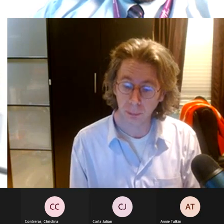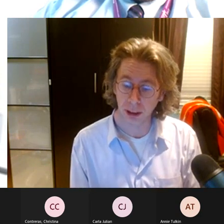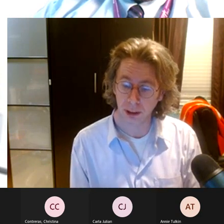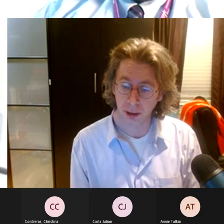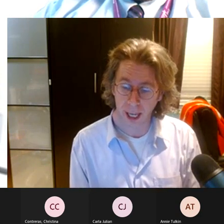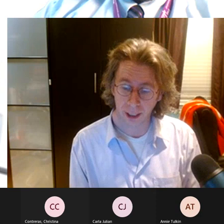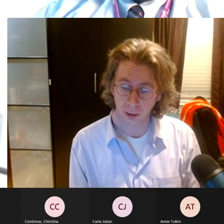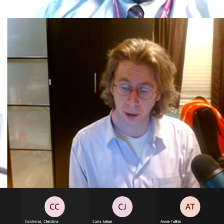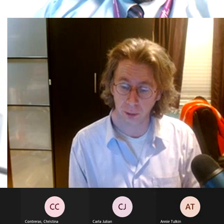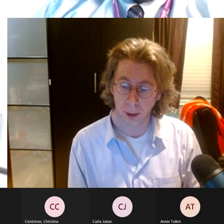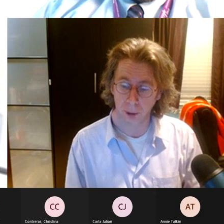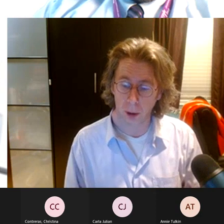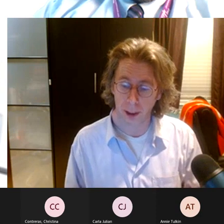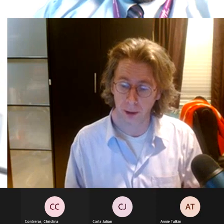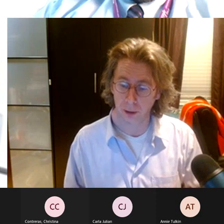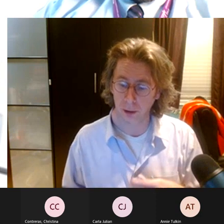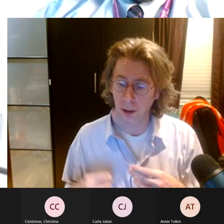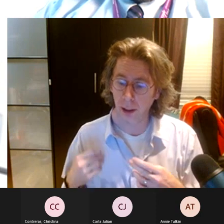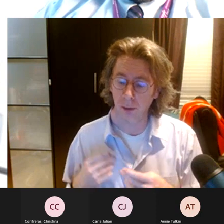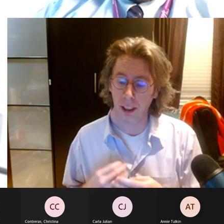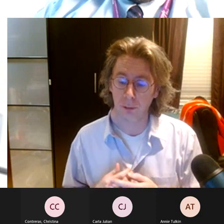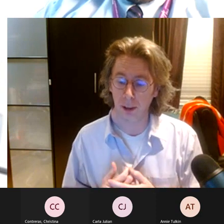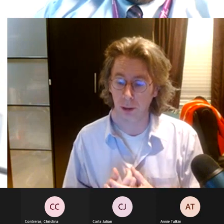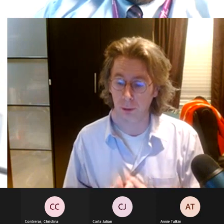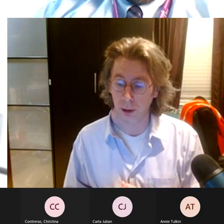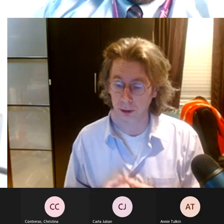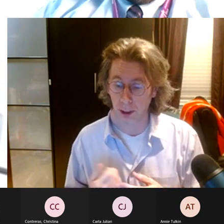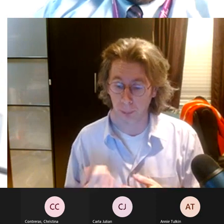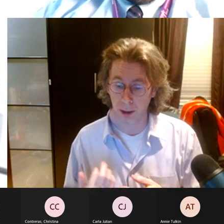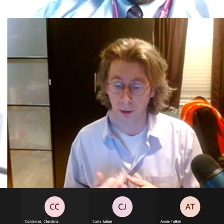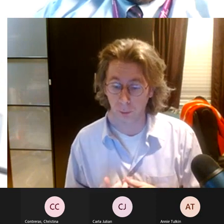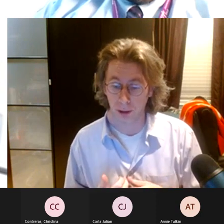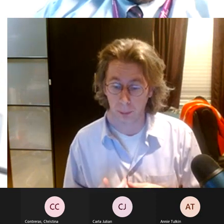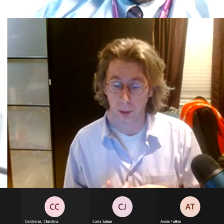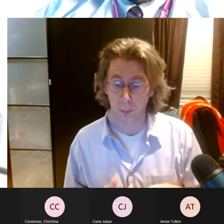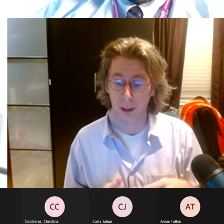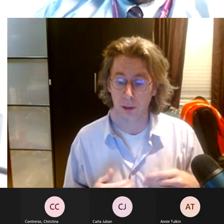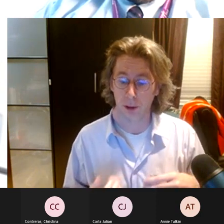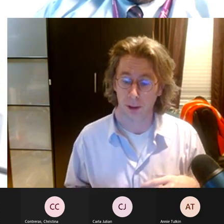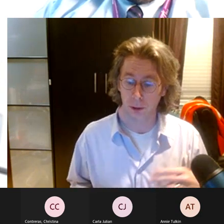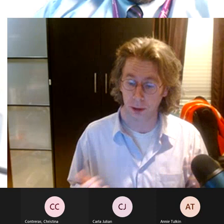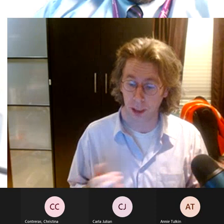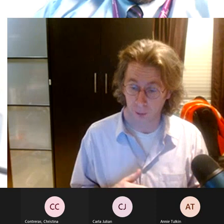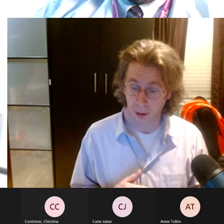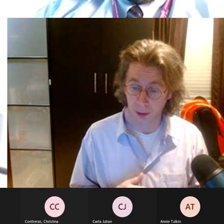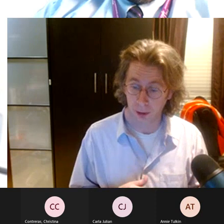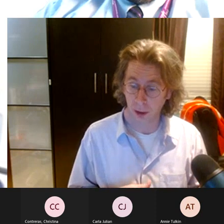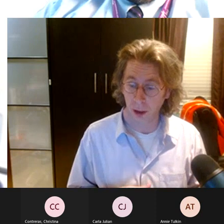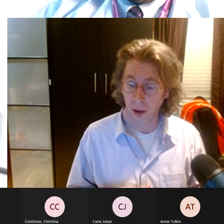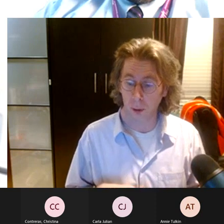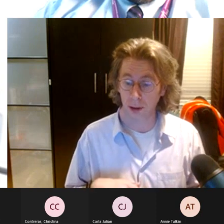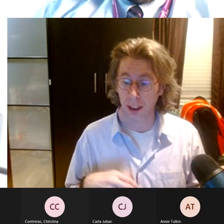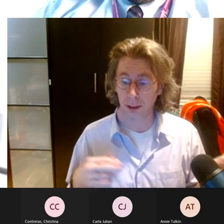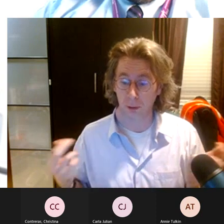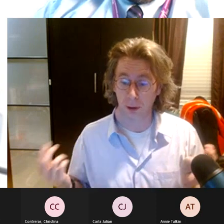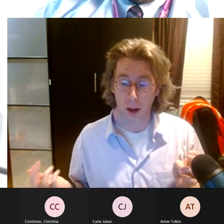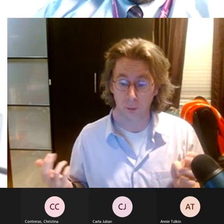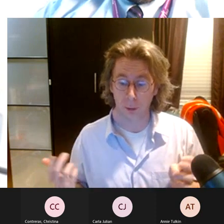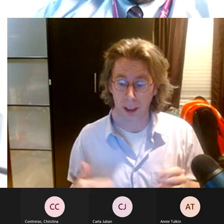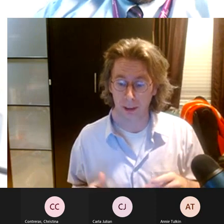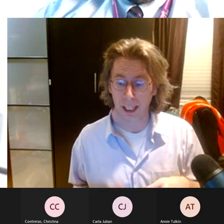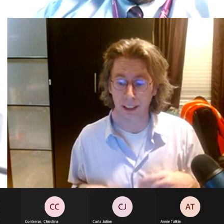the Tiger teams consider actions that might require the intervention of a General Assembly? For example, budget for additional staffing or